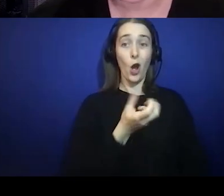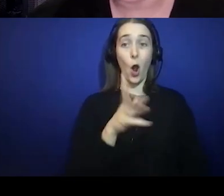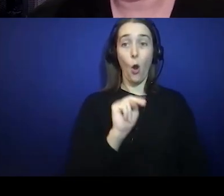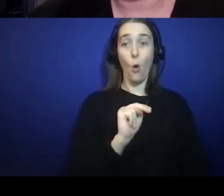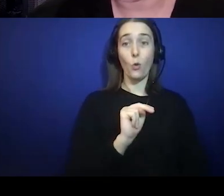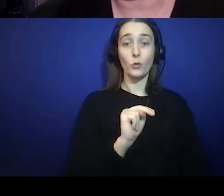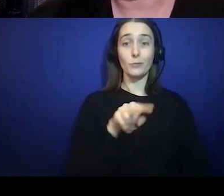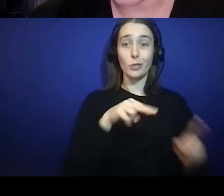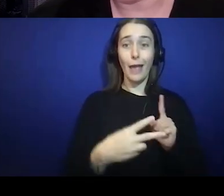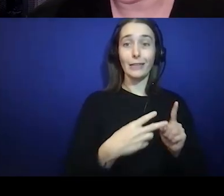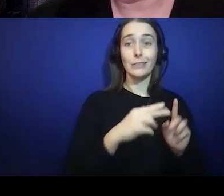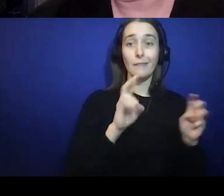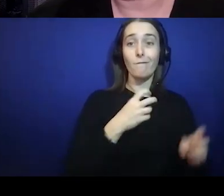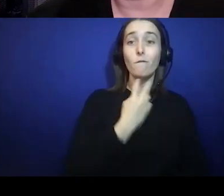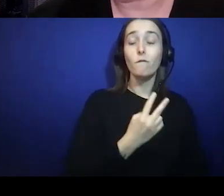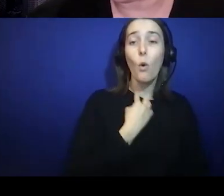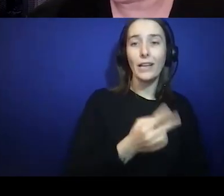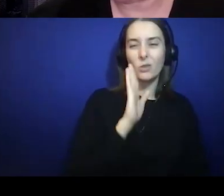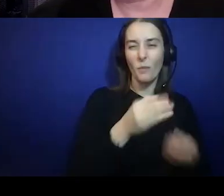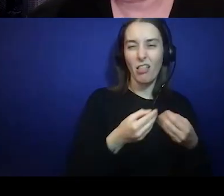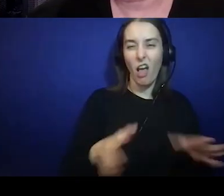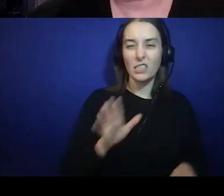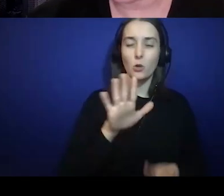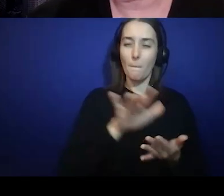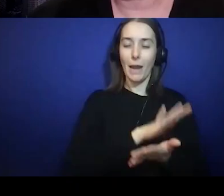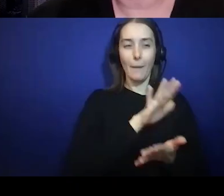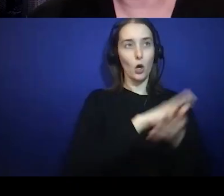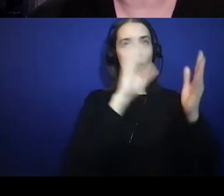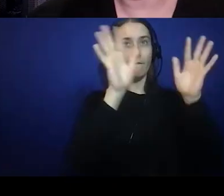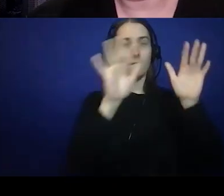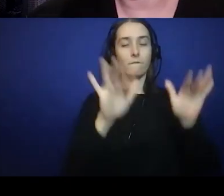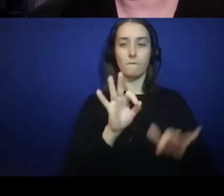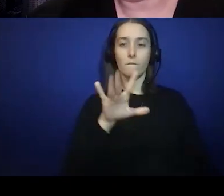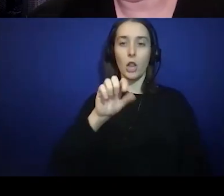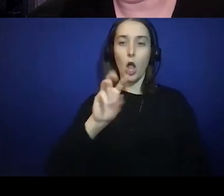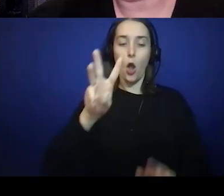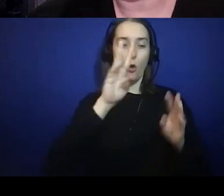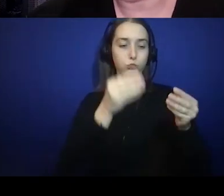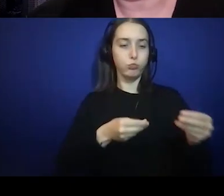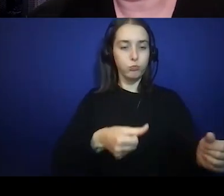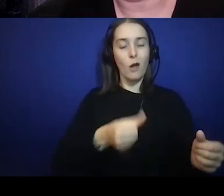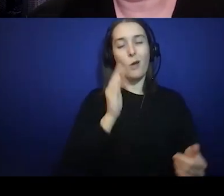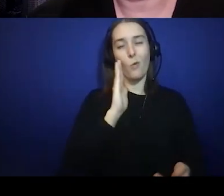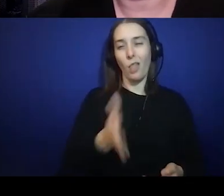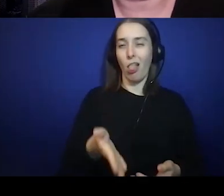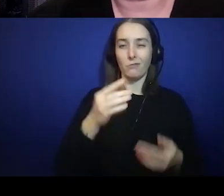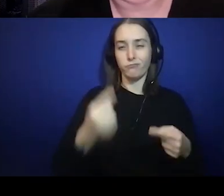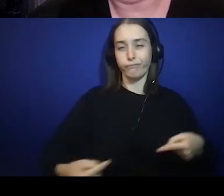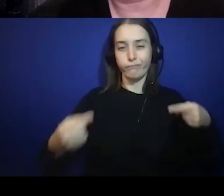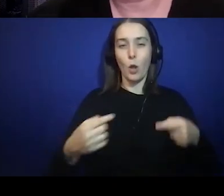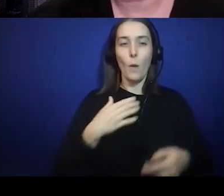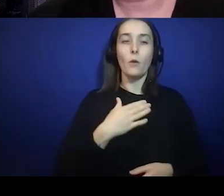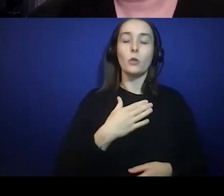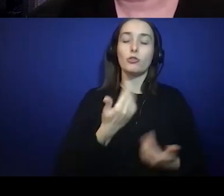lost and the flow of your paper may suffer. So try not to use too many direct quotations in